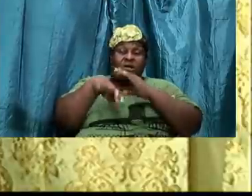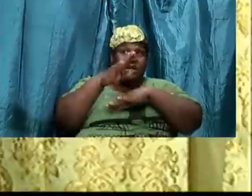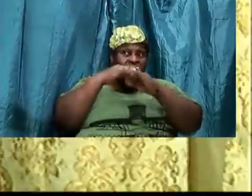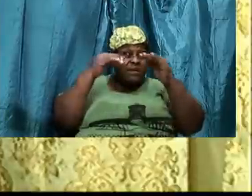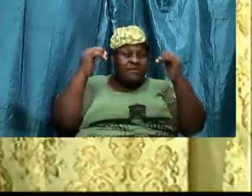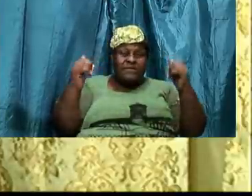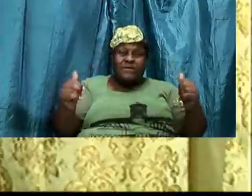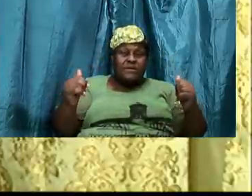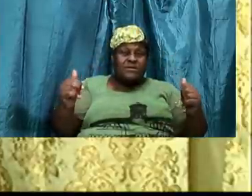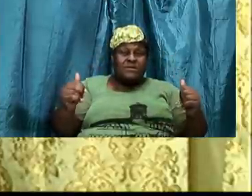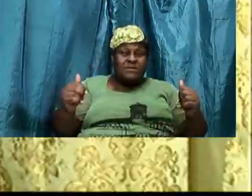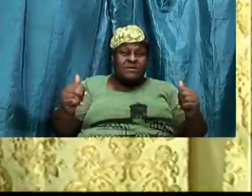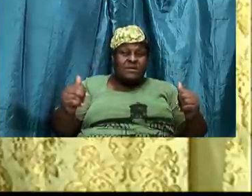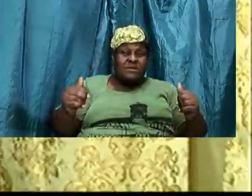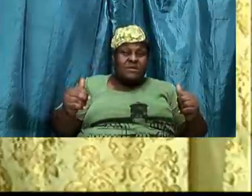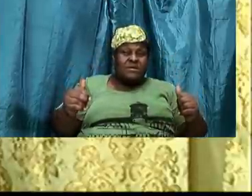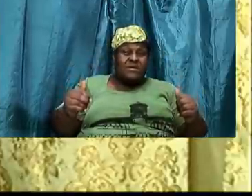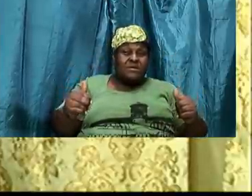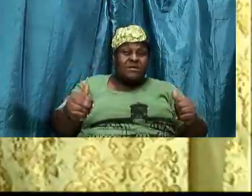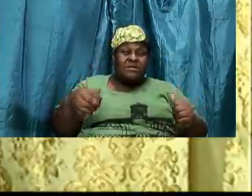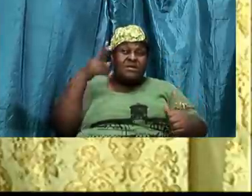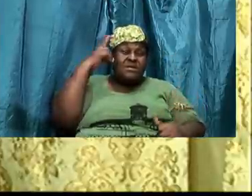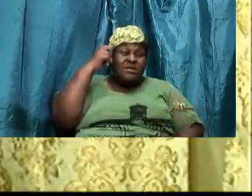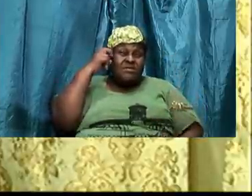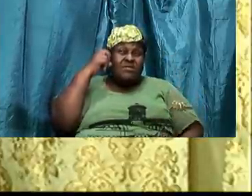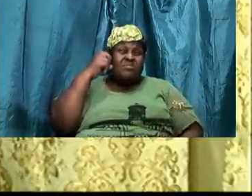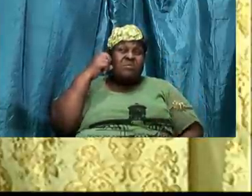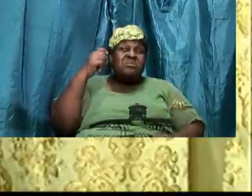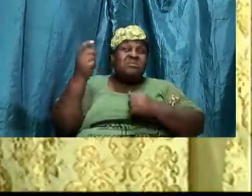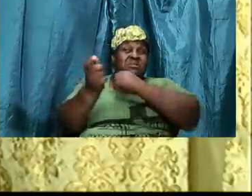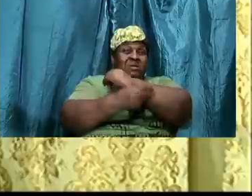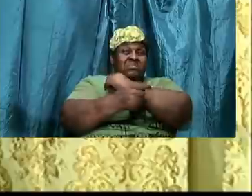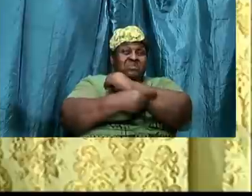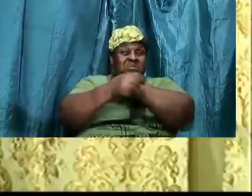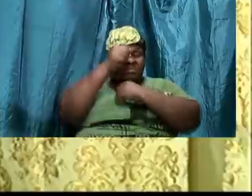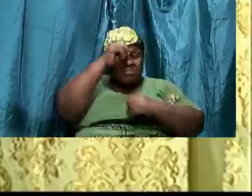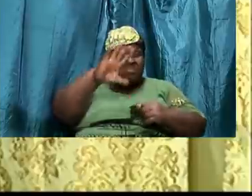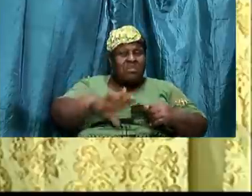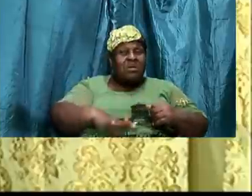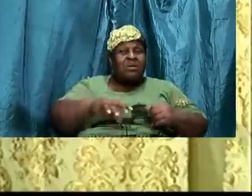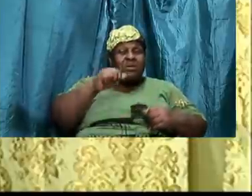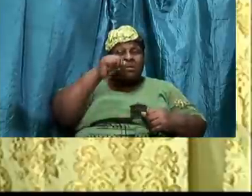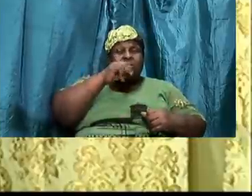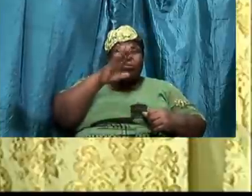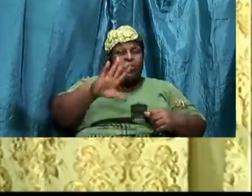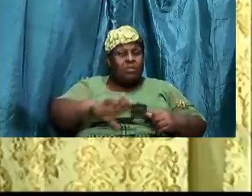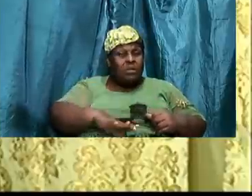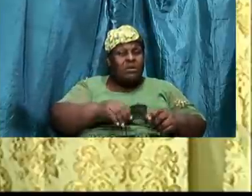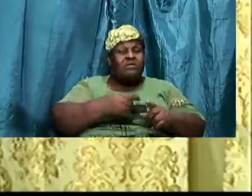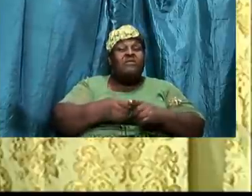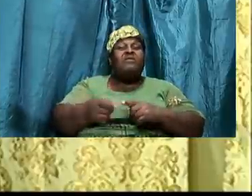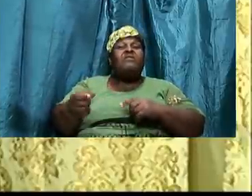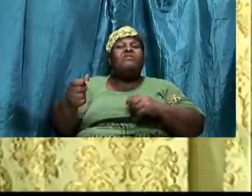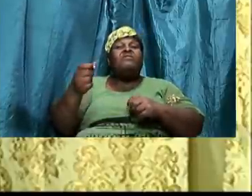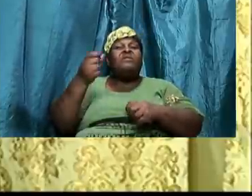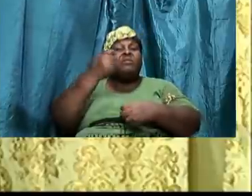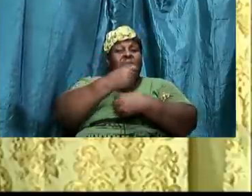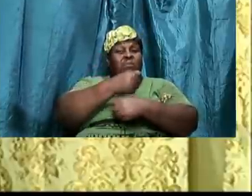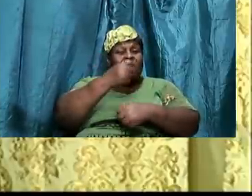He has been tempting men and women from the foundation of the earth.